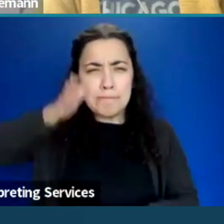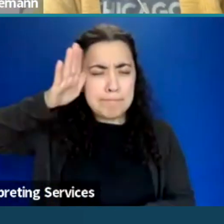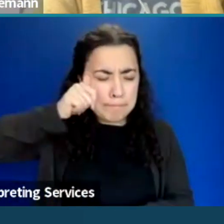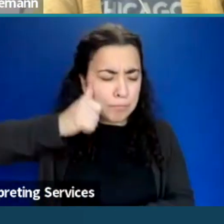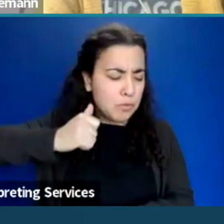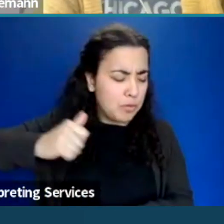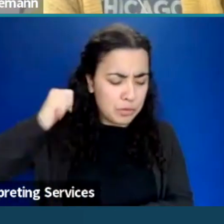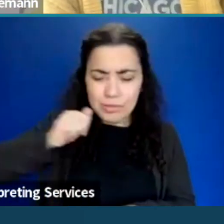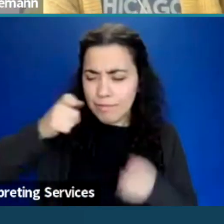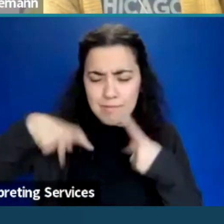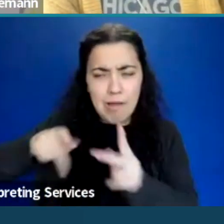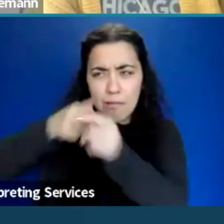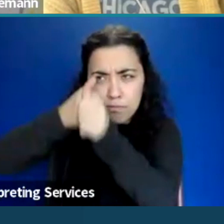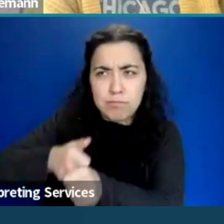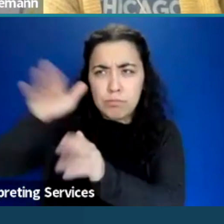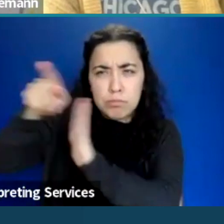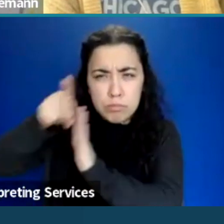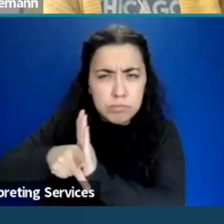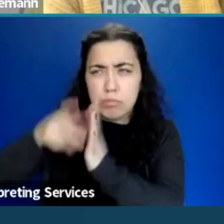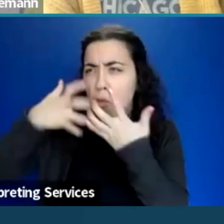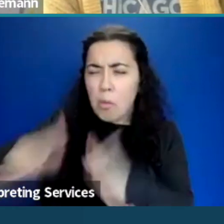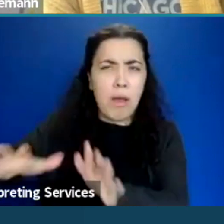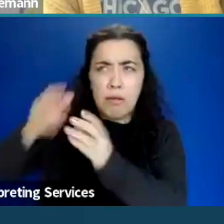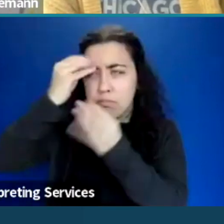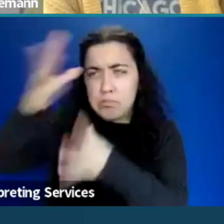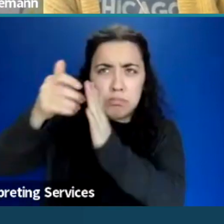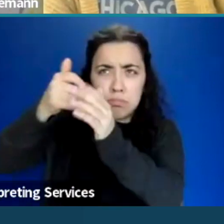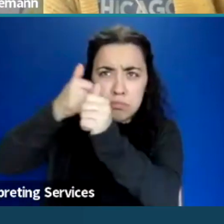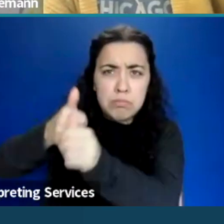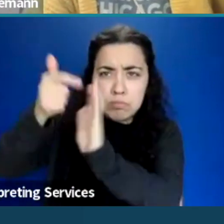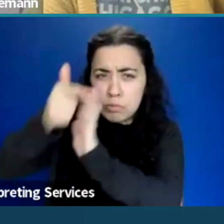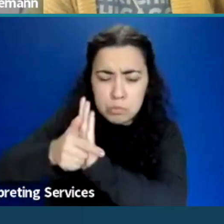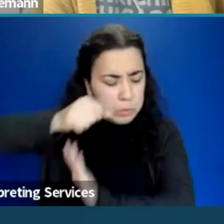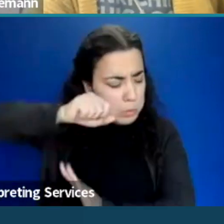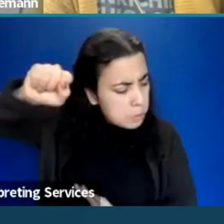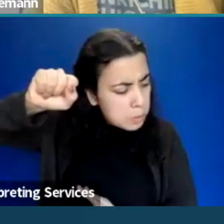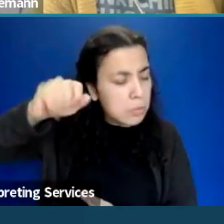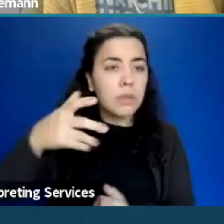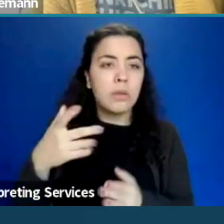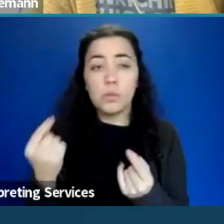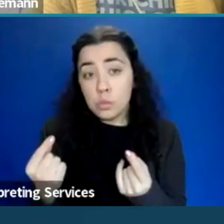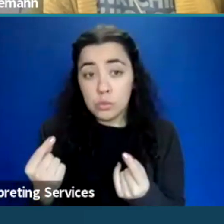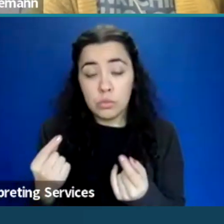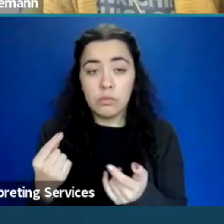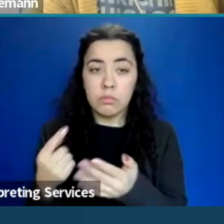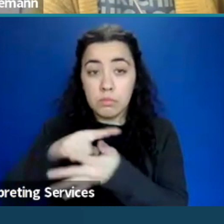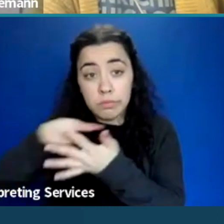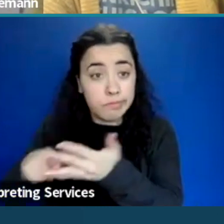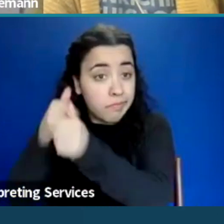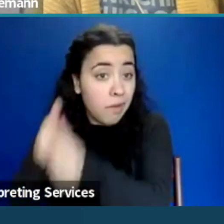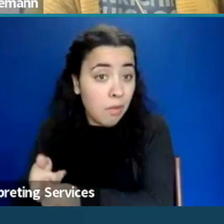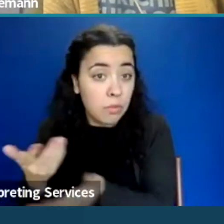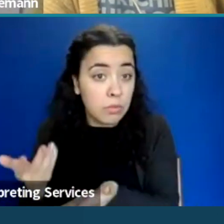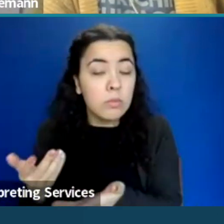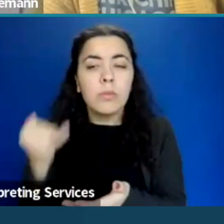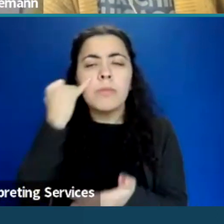refusing to comply with policy or with the law. These are the measures we would like you to take. Now, in a situation where someone